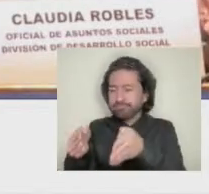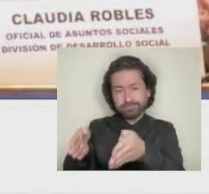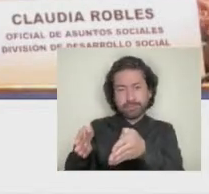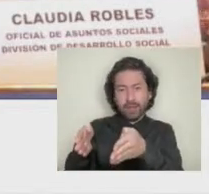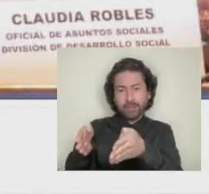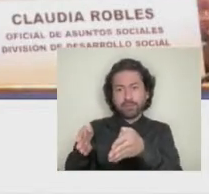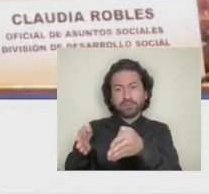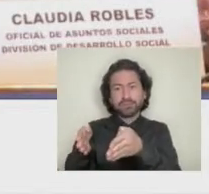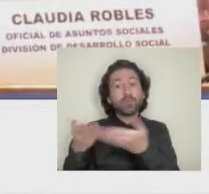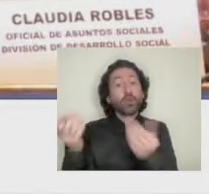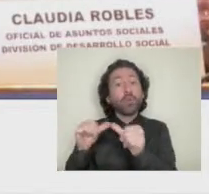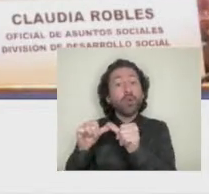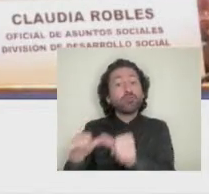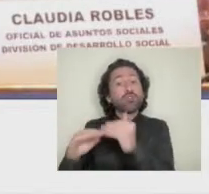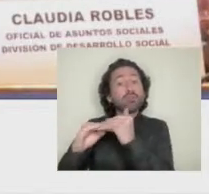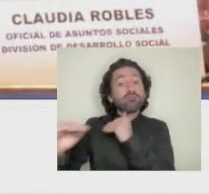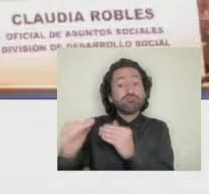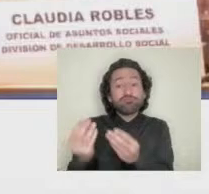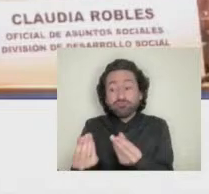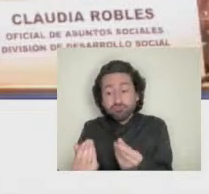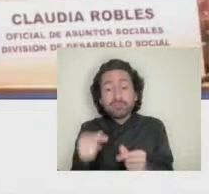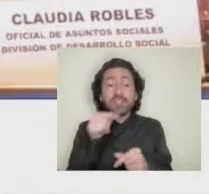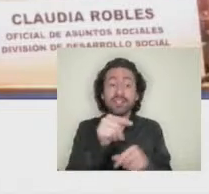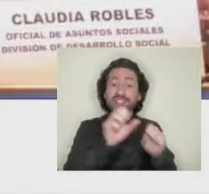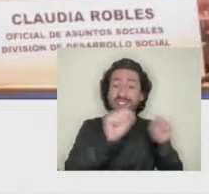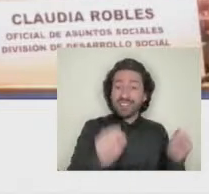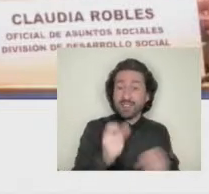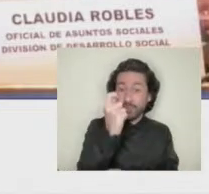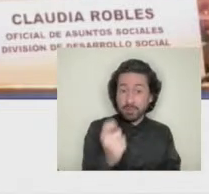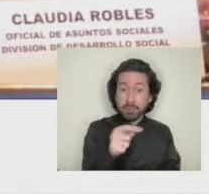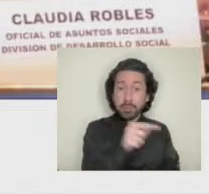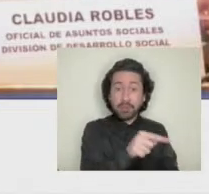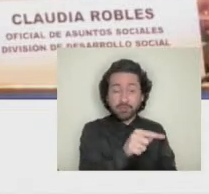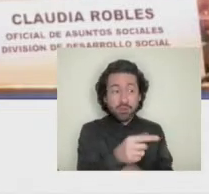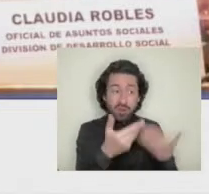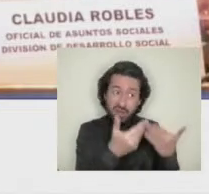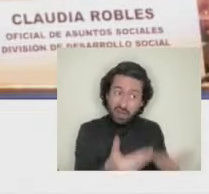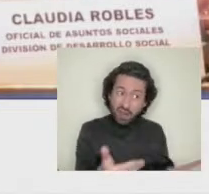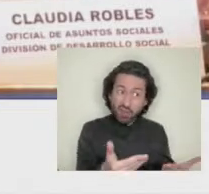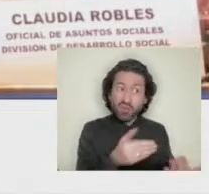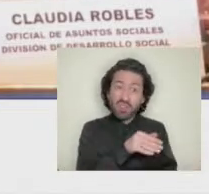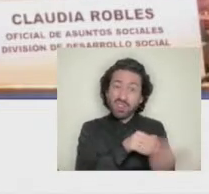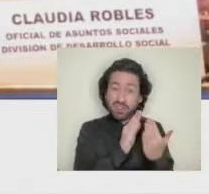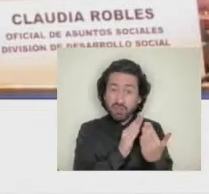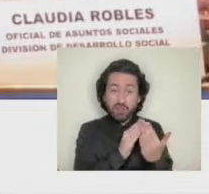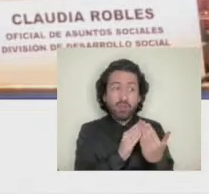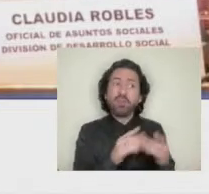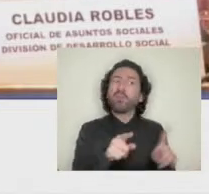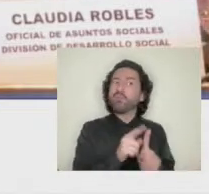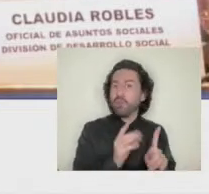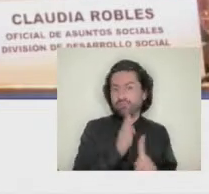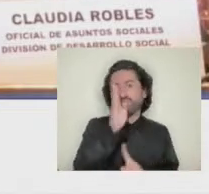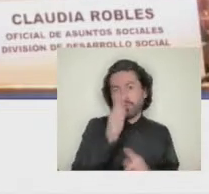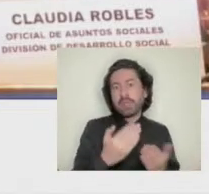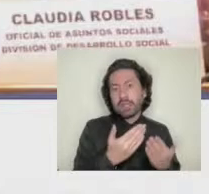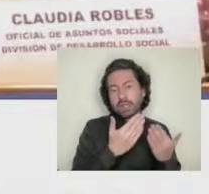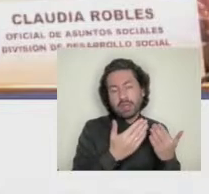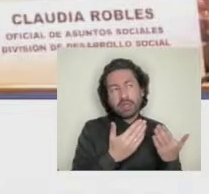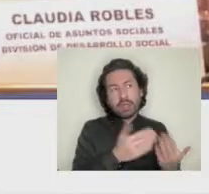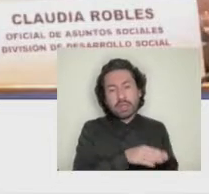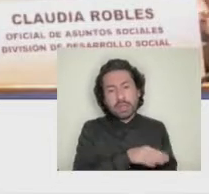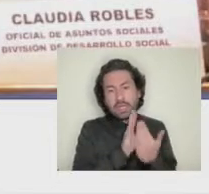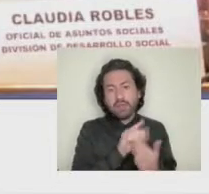provide explicit care. And the financial reform of these